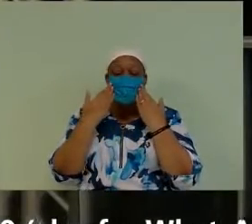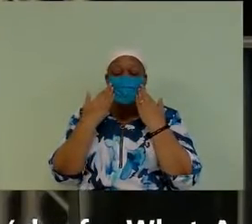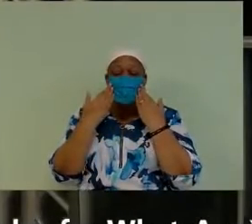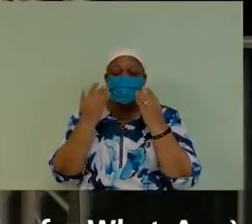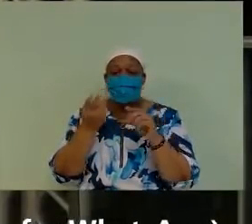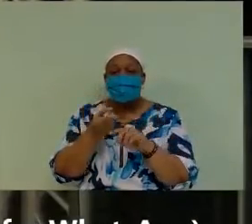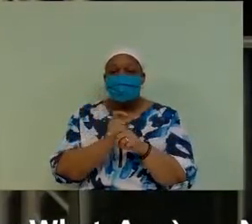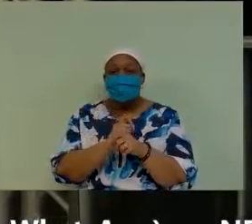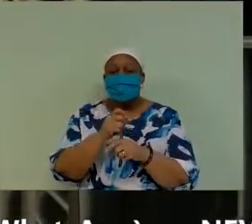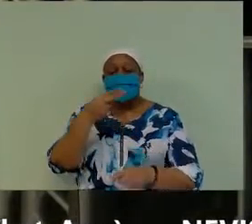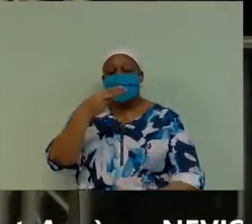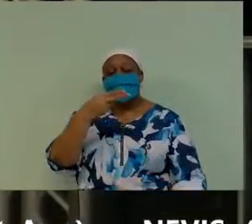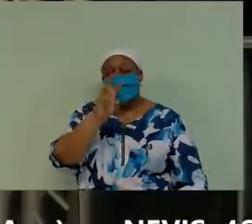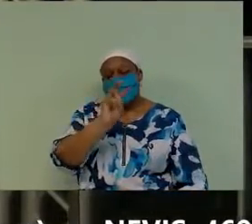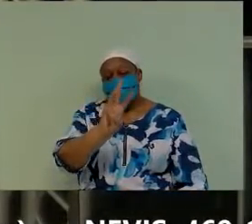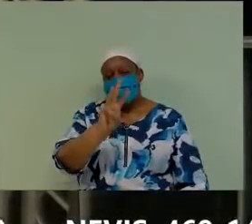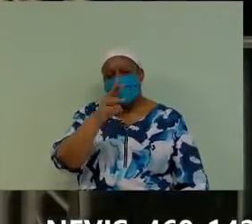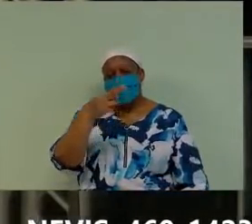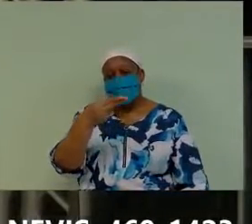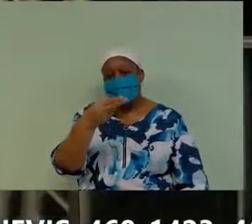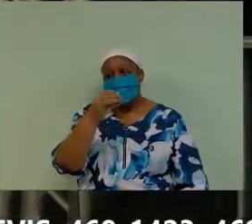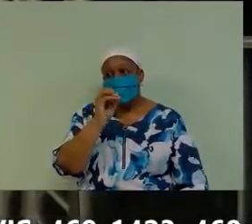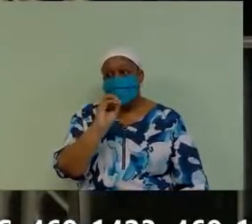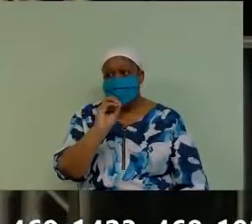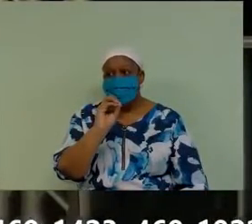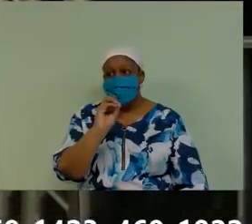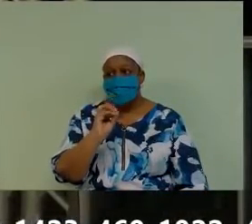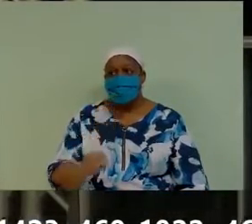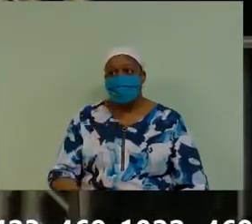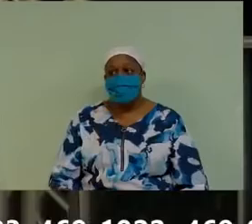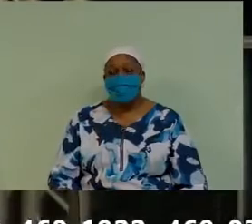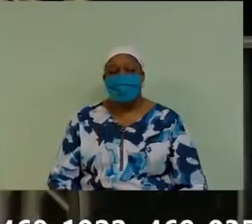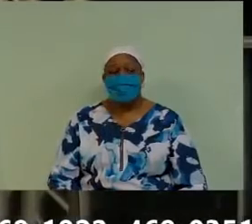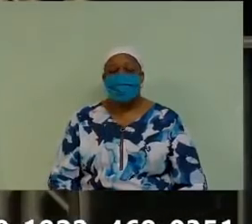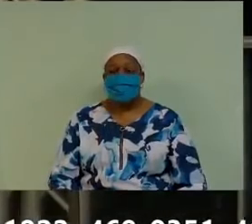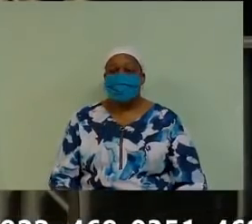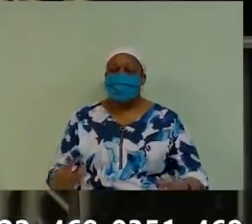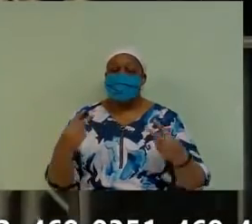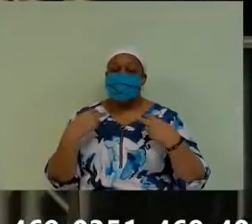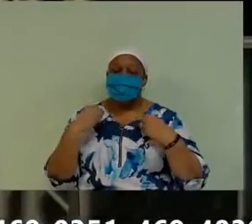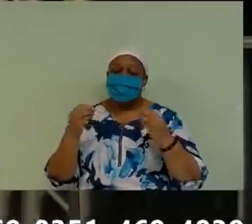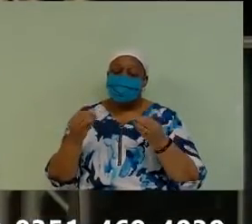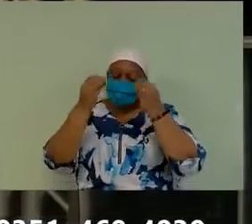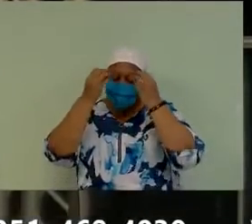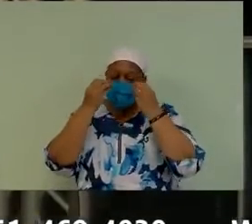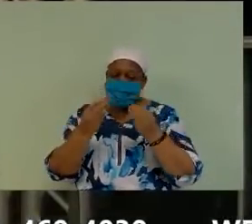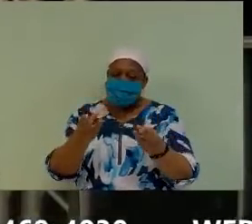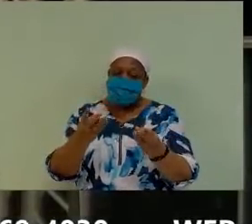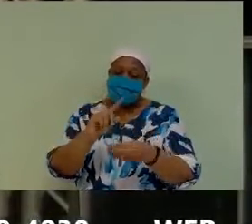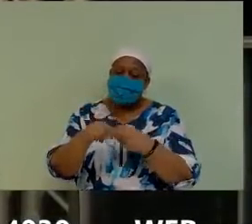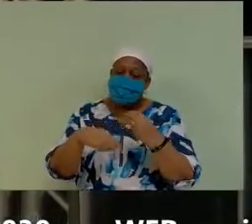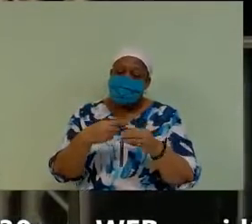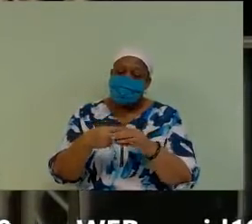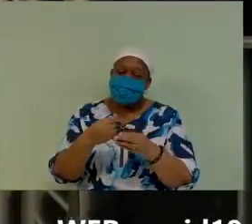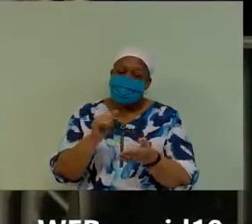Organization. Do you have any information pertaining to this, Dr. Laws?